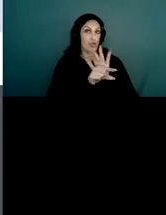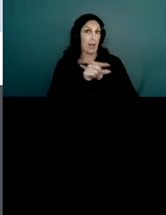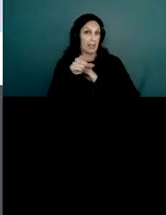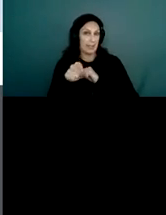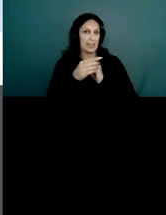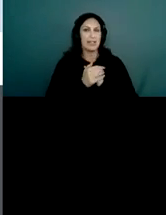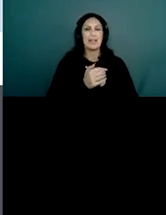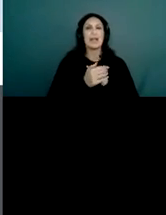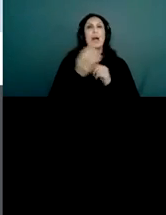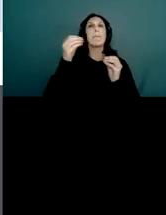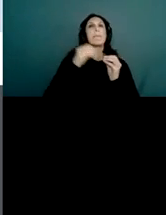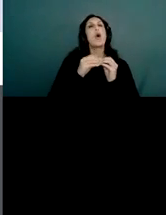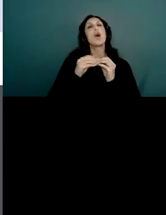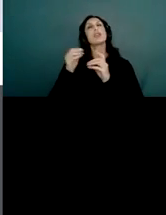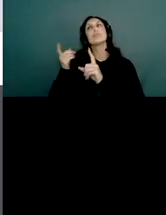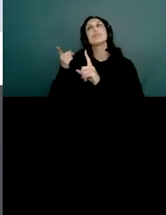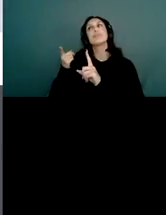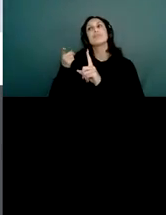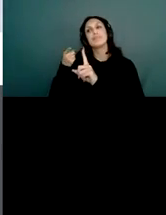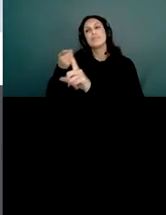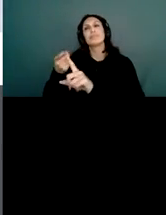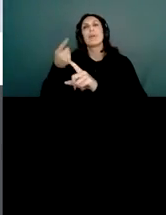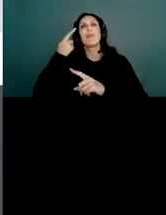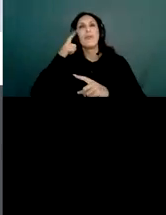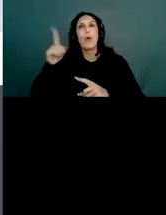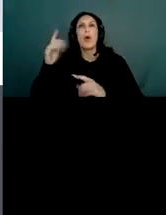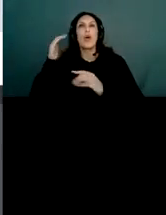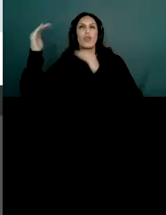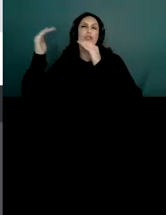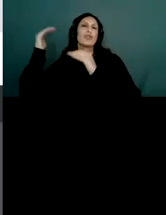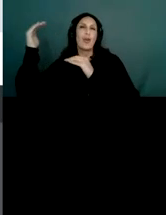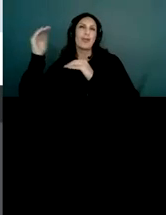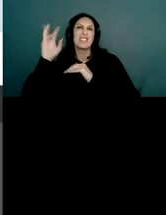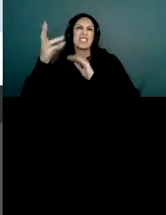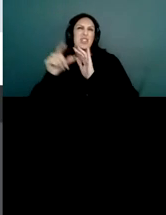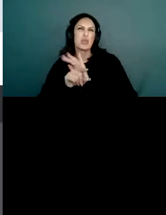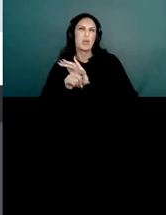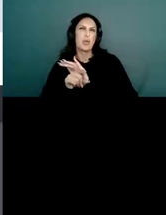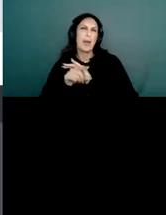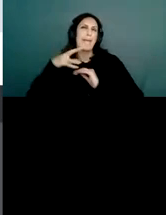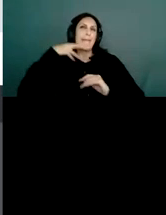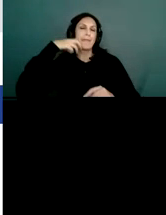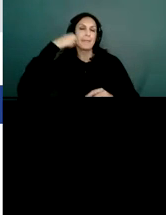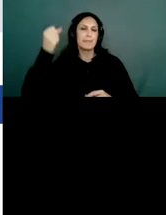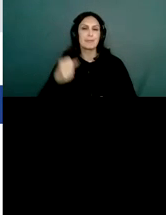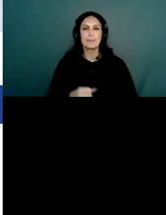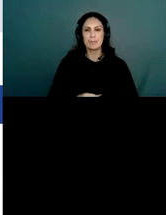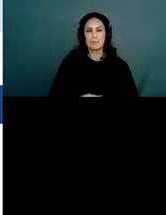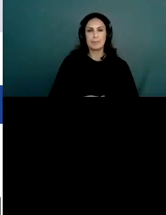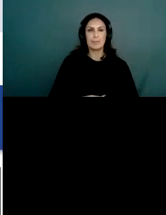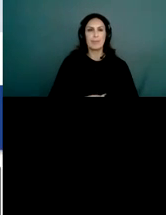Studio. So again, different ways to engage with literacy that hopefully is going to build that engagement for your